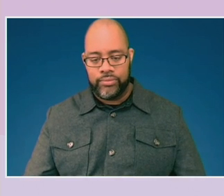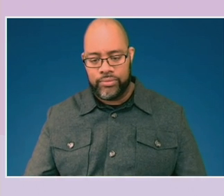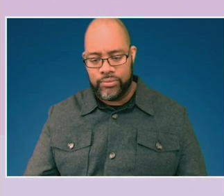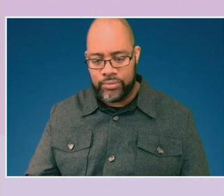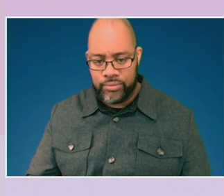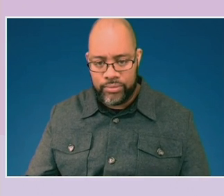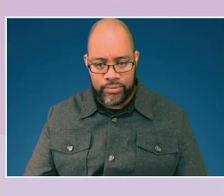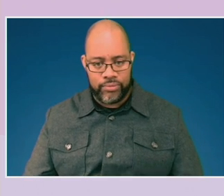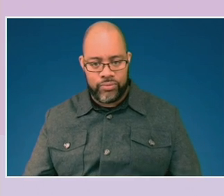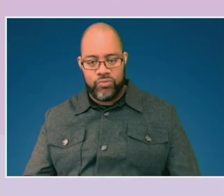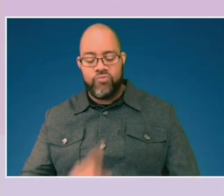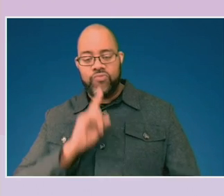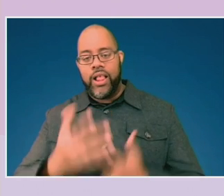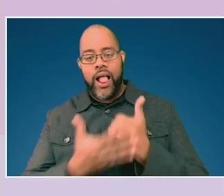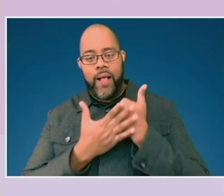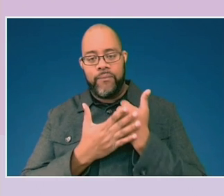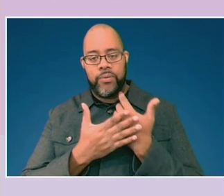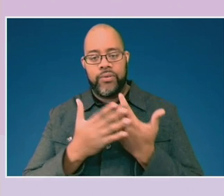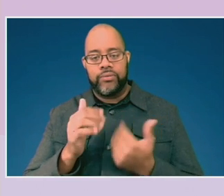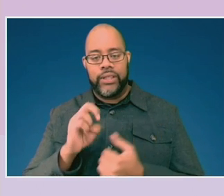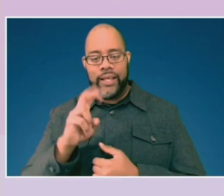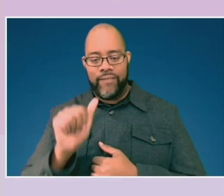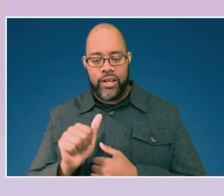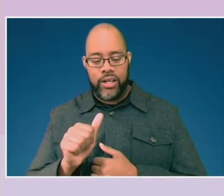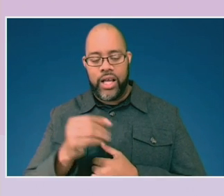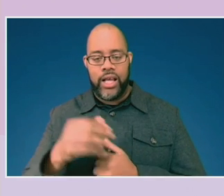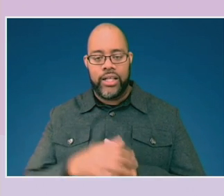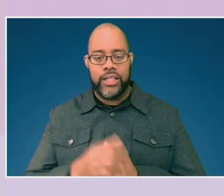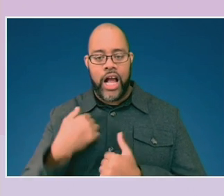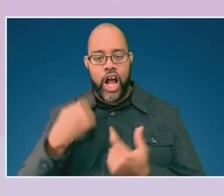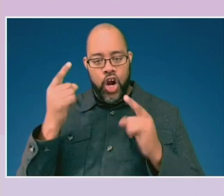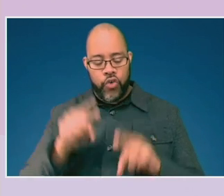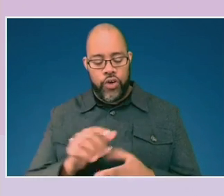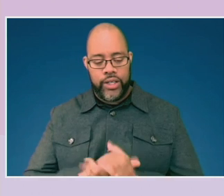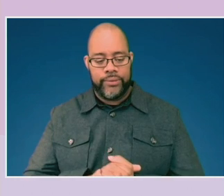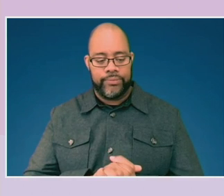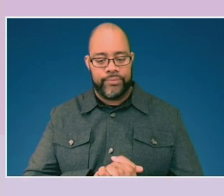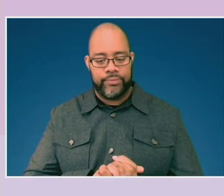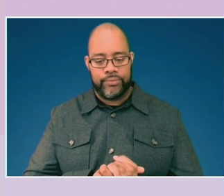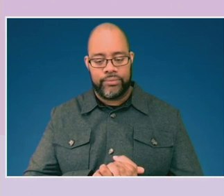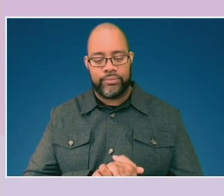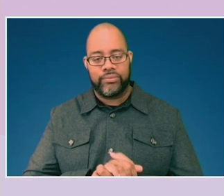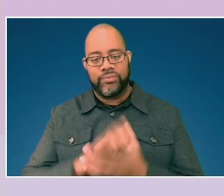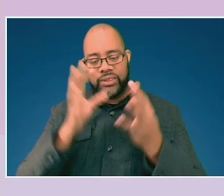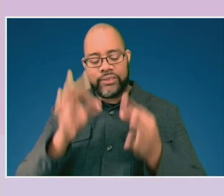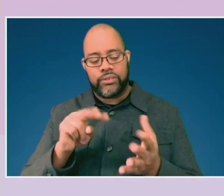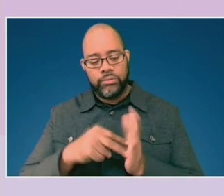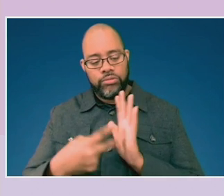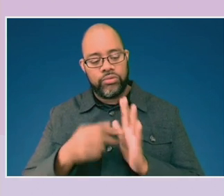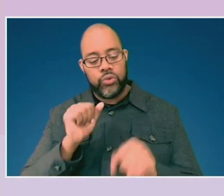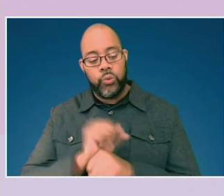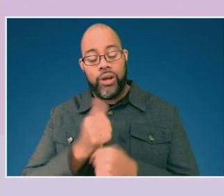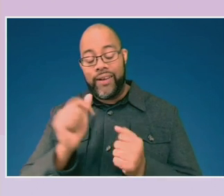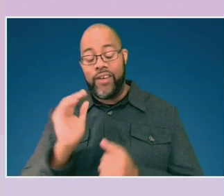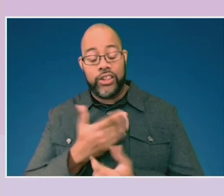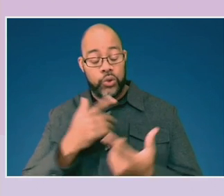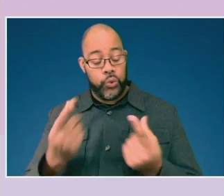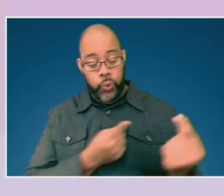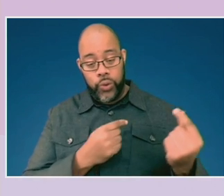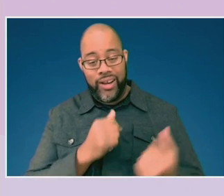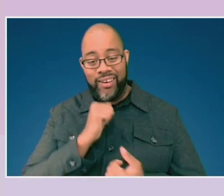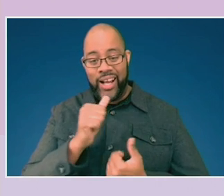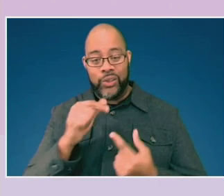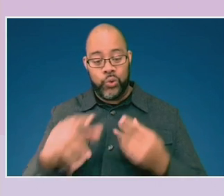That's really helpful. Thank you, Eva. And I agree. Certainly the purpose of the work any of us is doing is not to